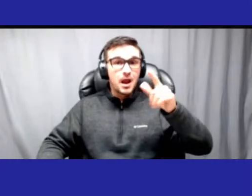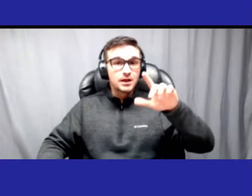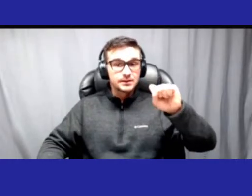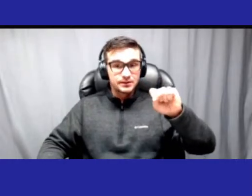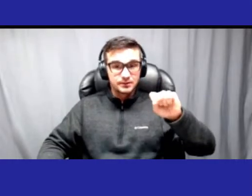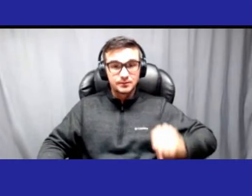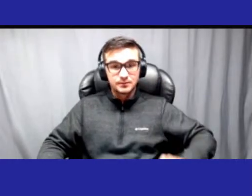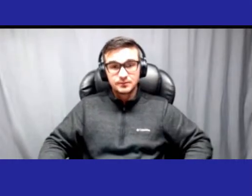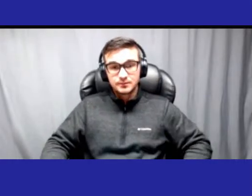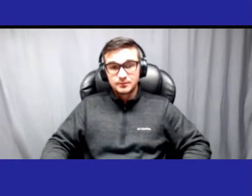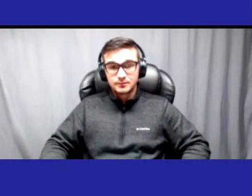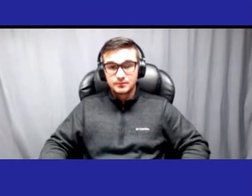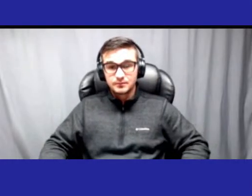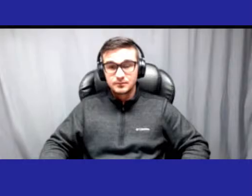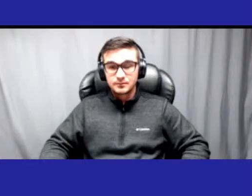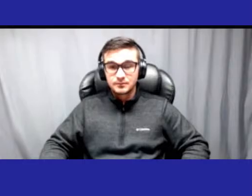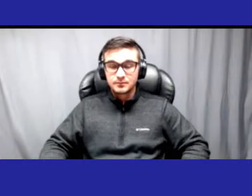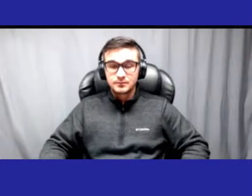time.